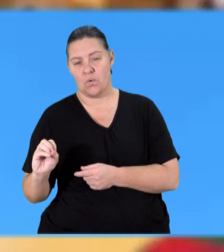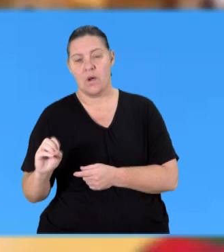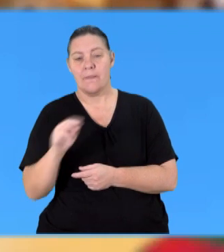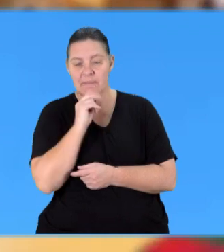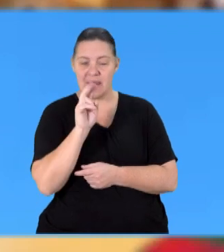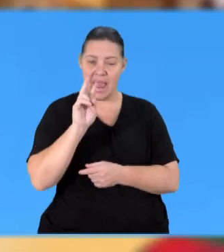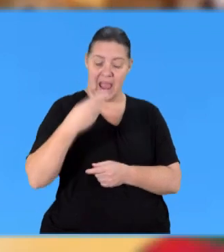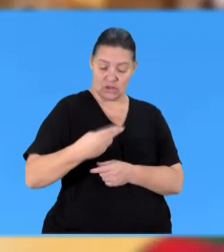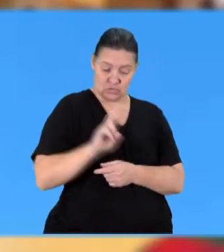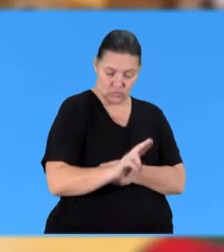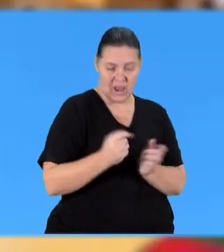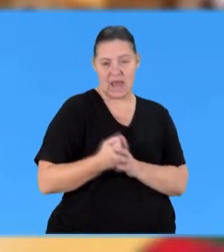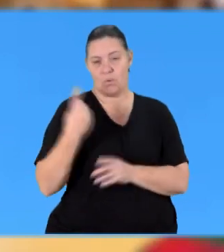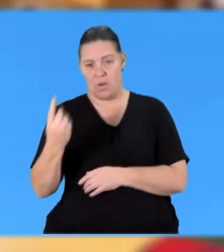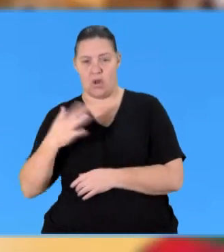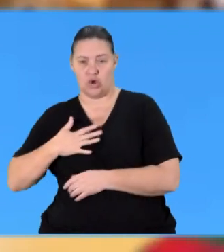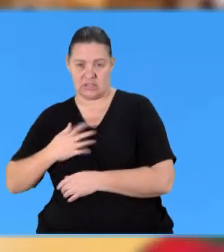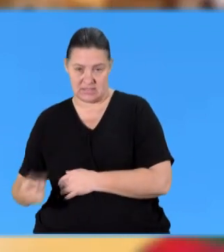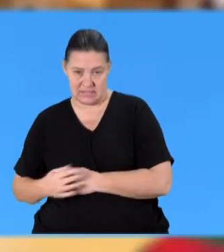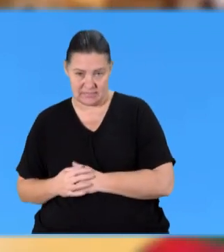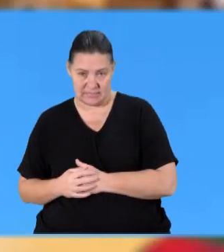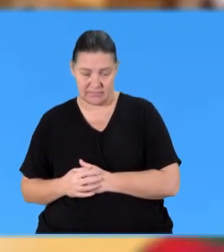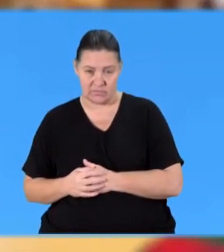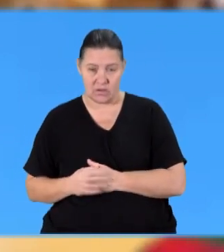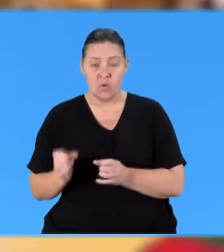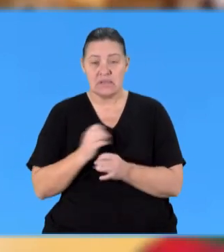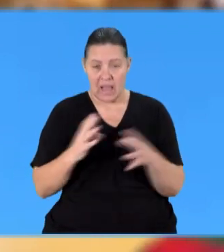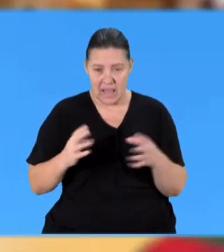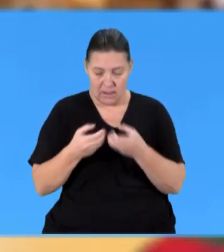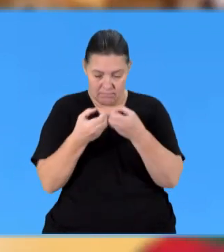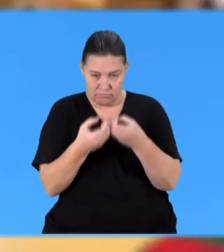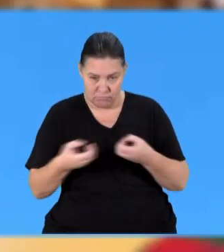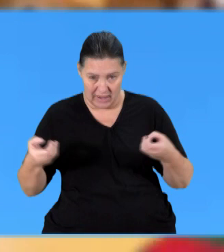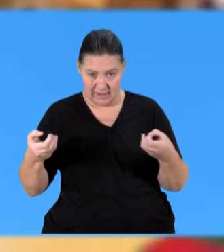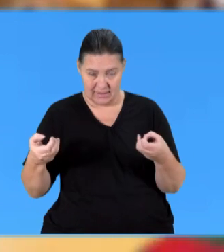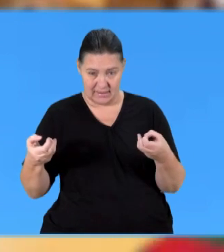2 hydrogens and 1 oxygen. The moment we start breaking that